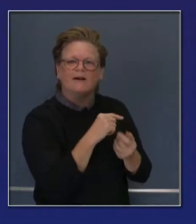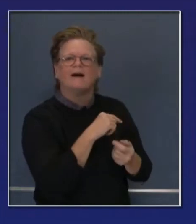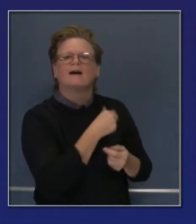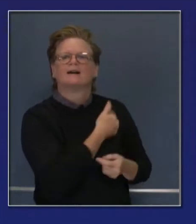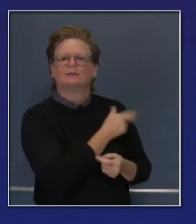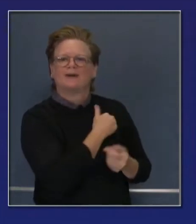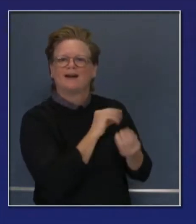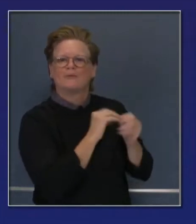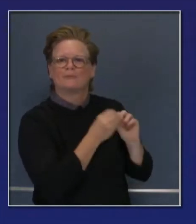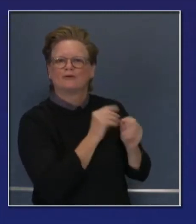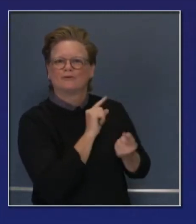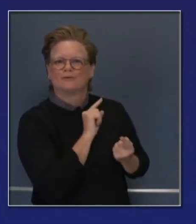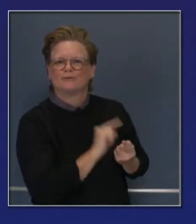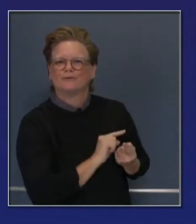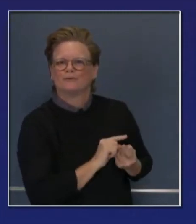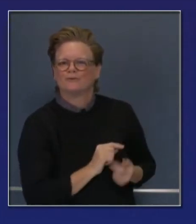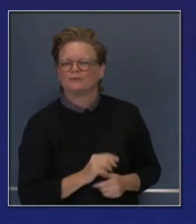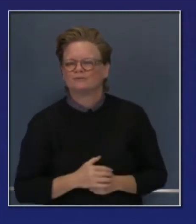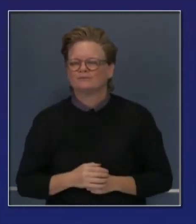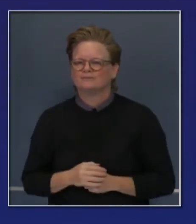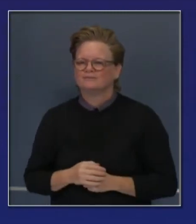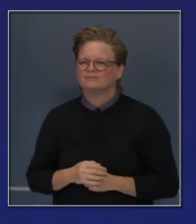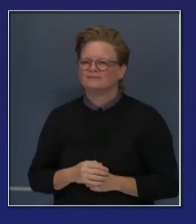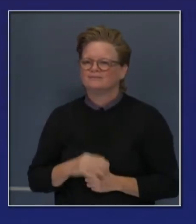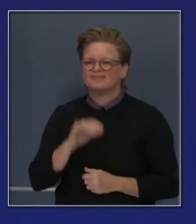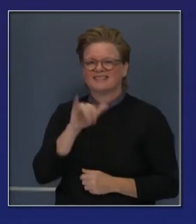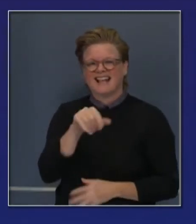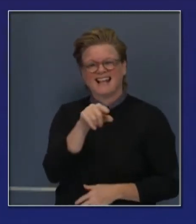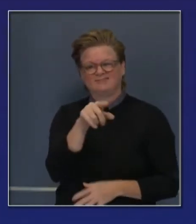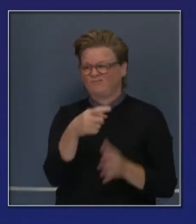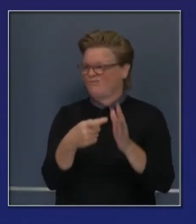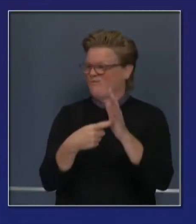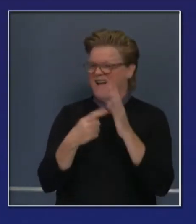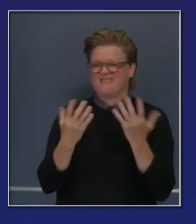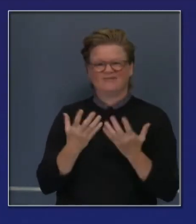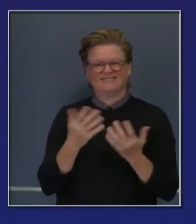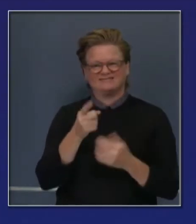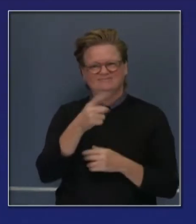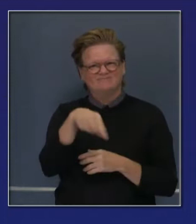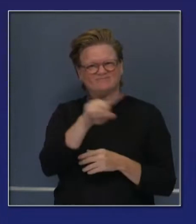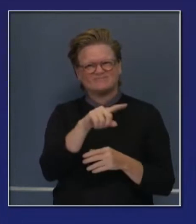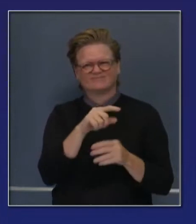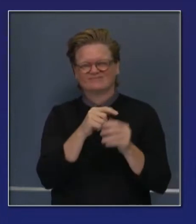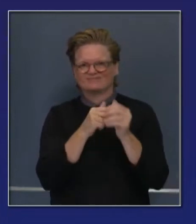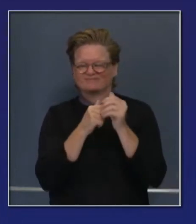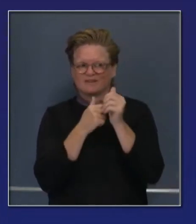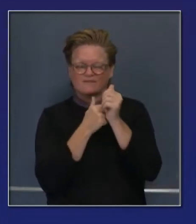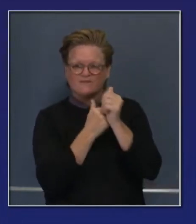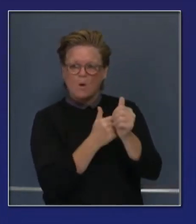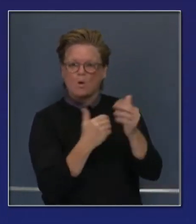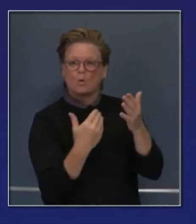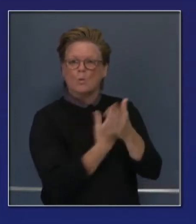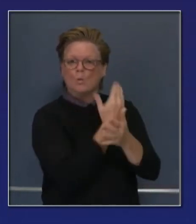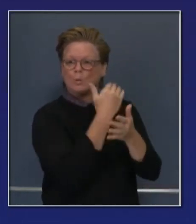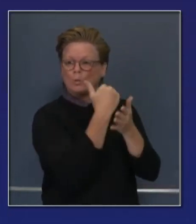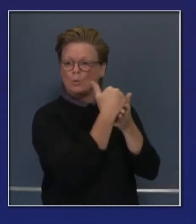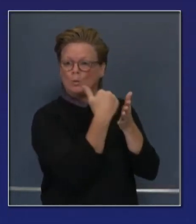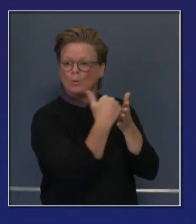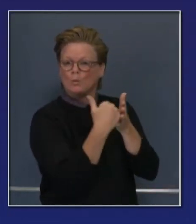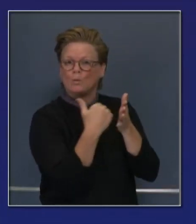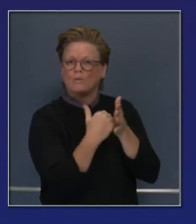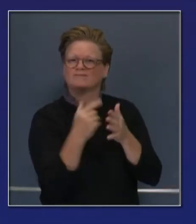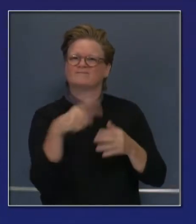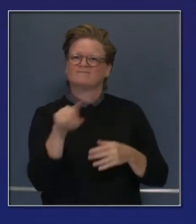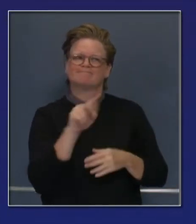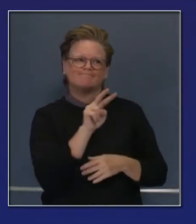in this new framework that's really built around being statewide, being stringent, and being slow.